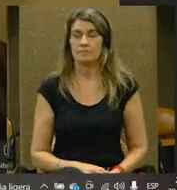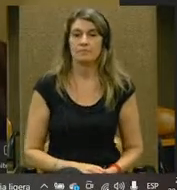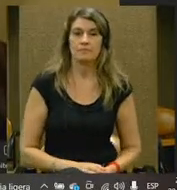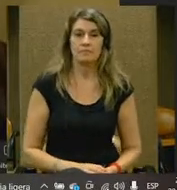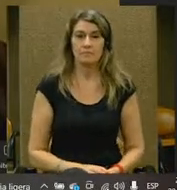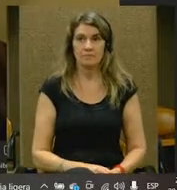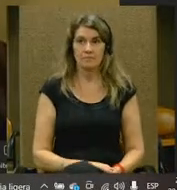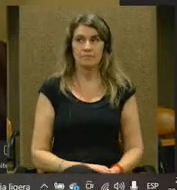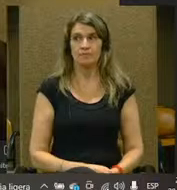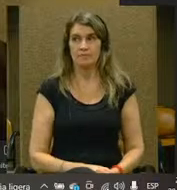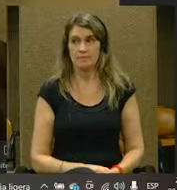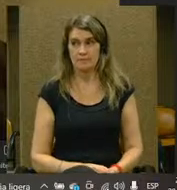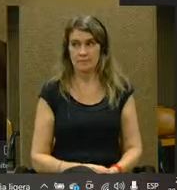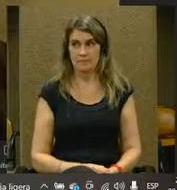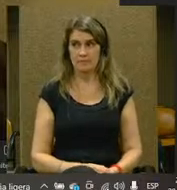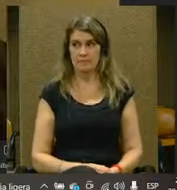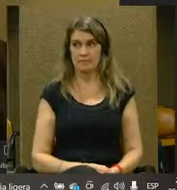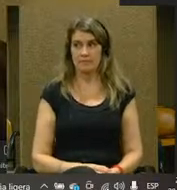opioid